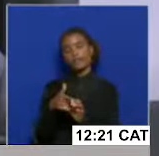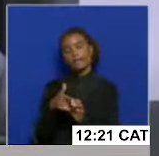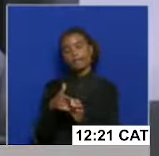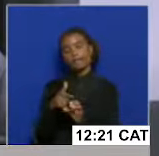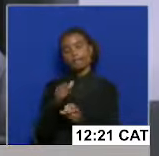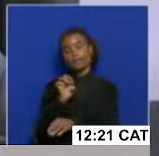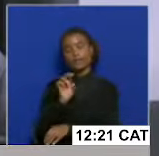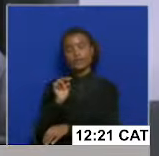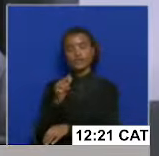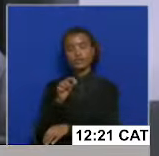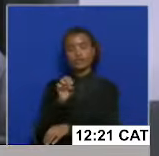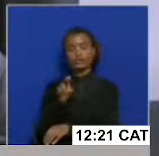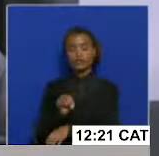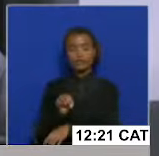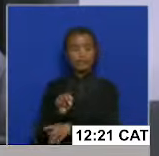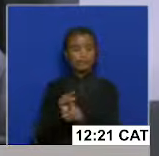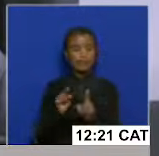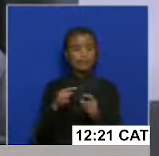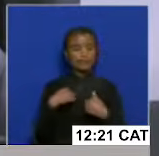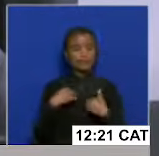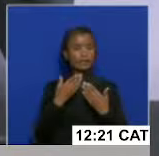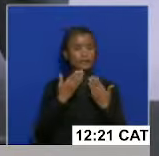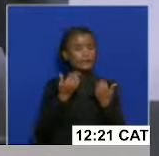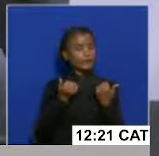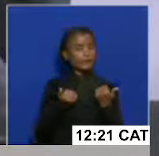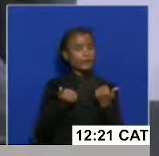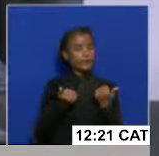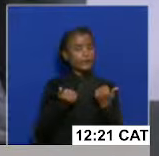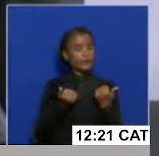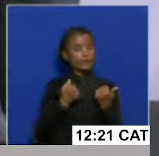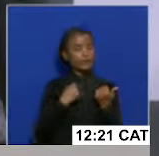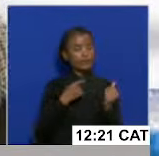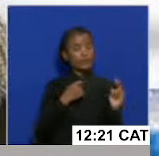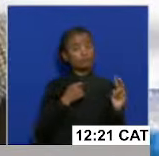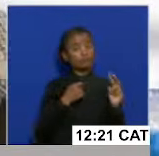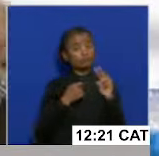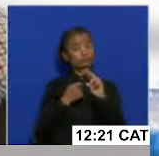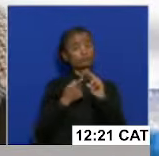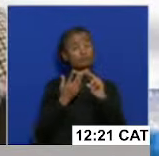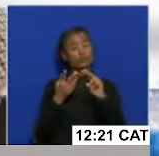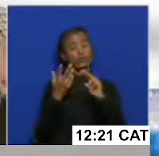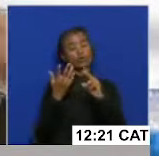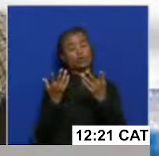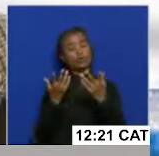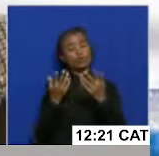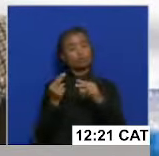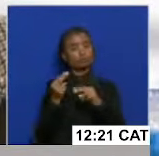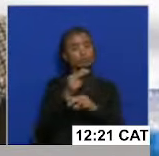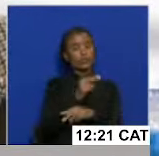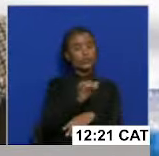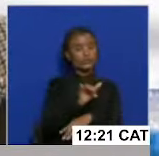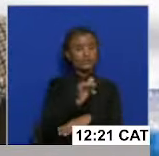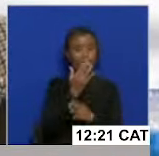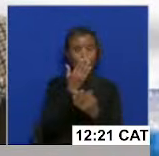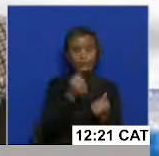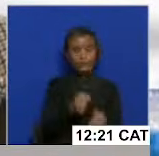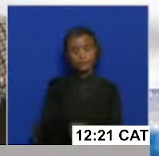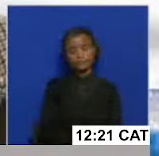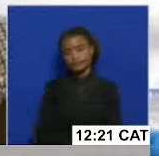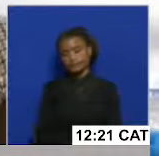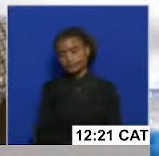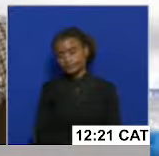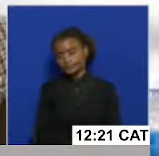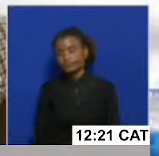didn't know who she's facing. Okay. Thank you, Commissioner. Witness K, still